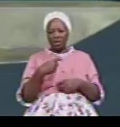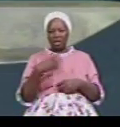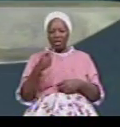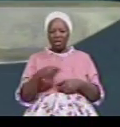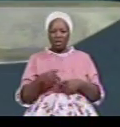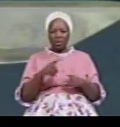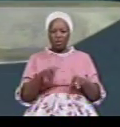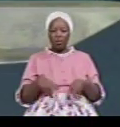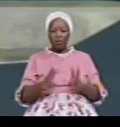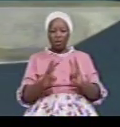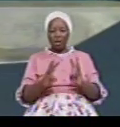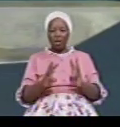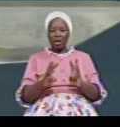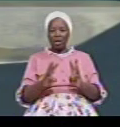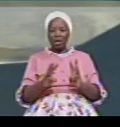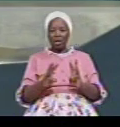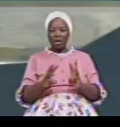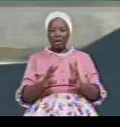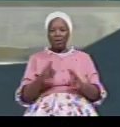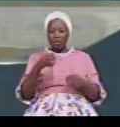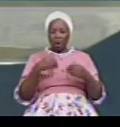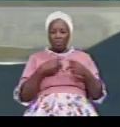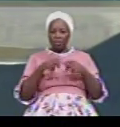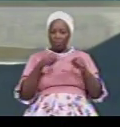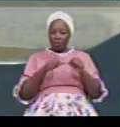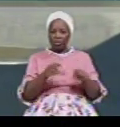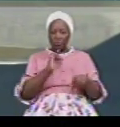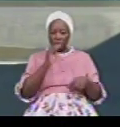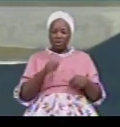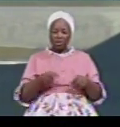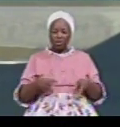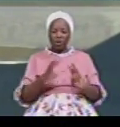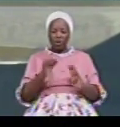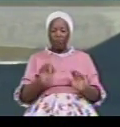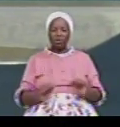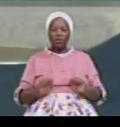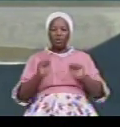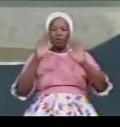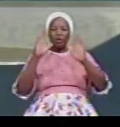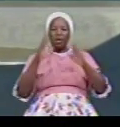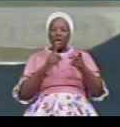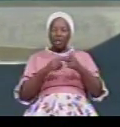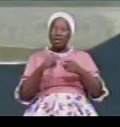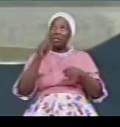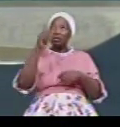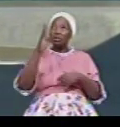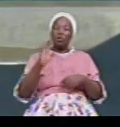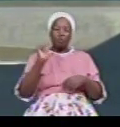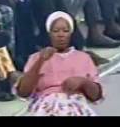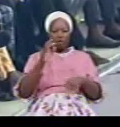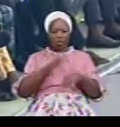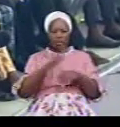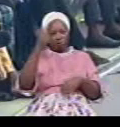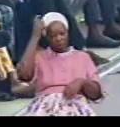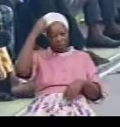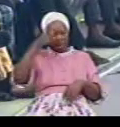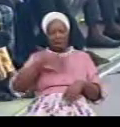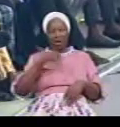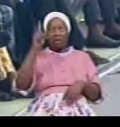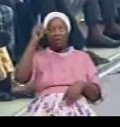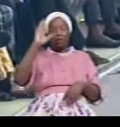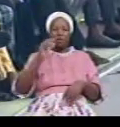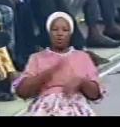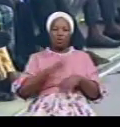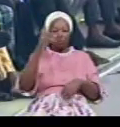forward is the way of submission. And he can touch your brain, he will touch your brain. And he